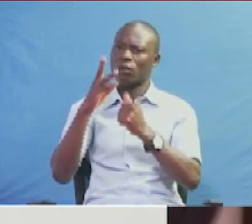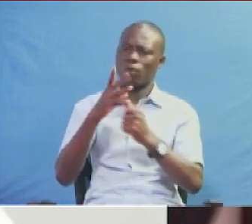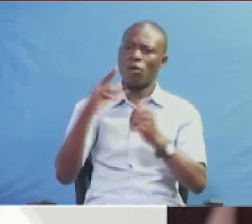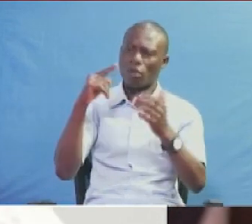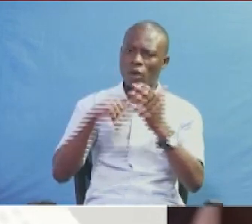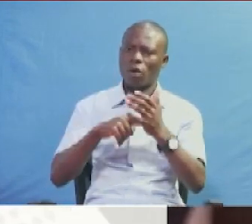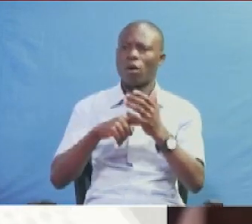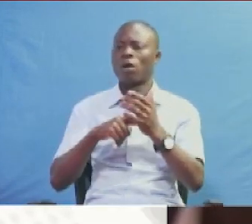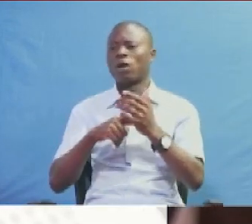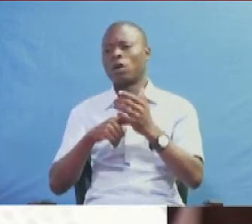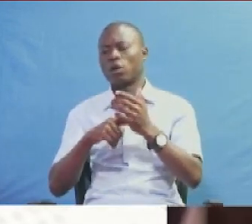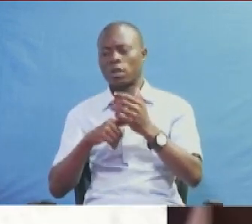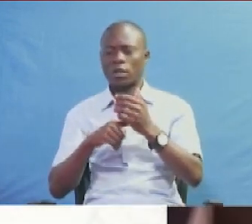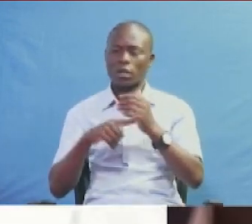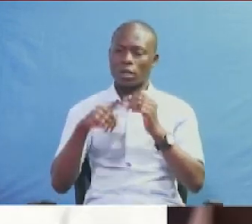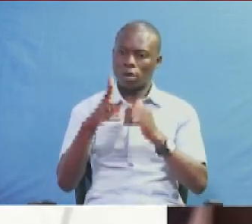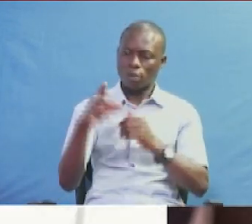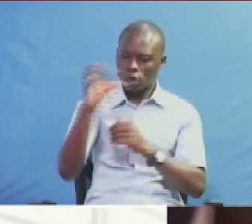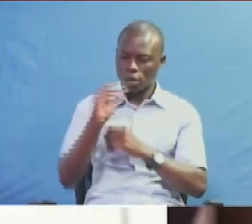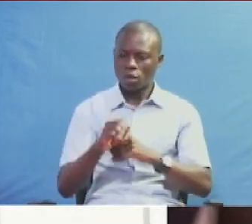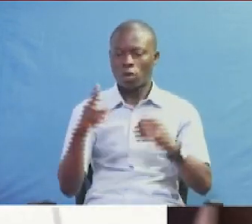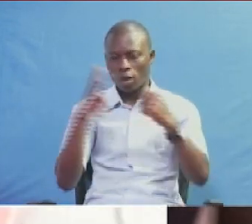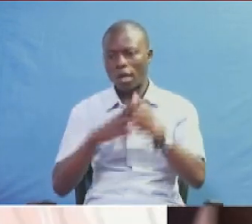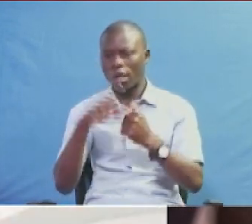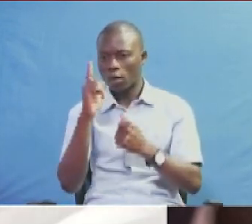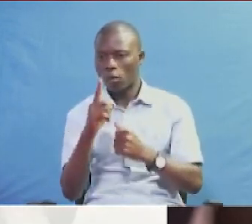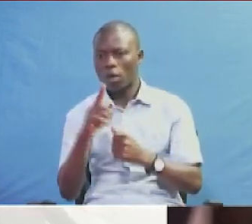84.5% in 2022 to 91% in